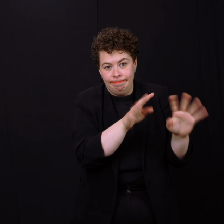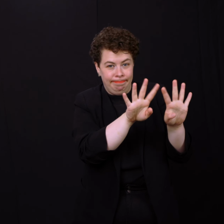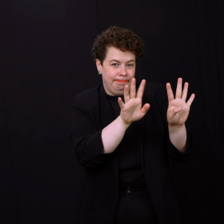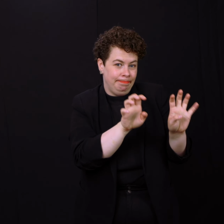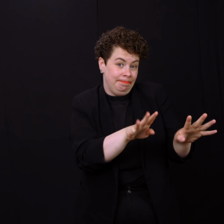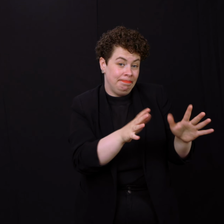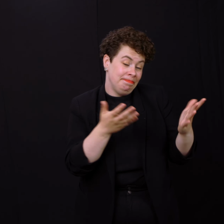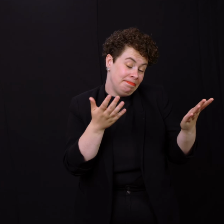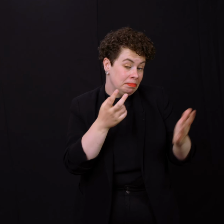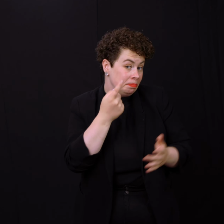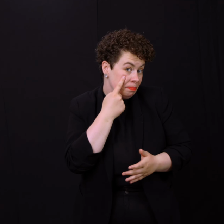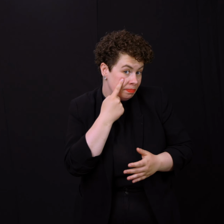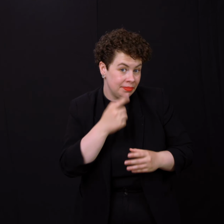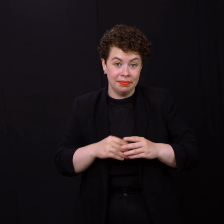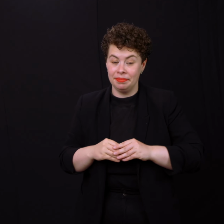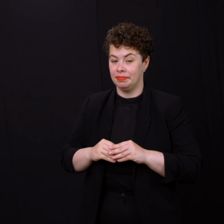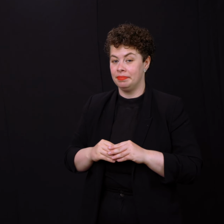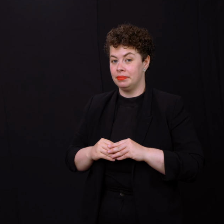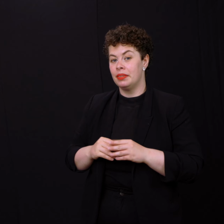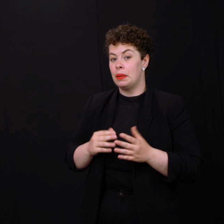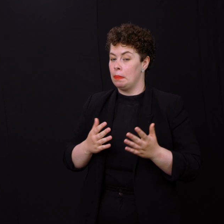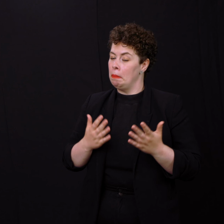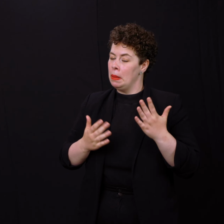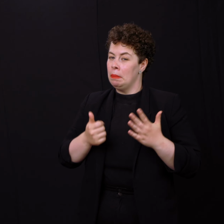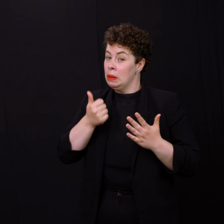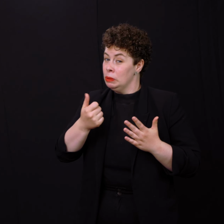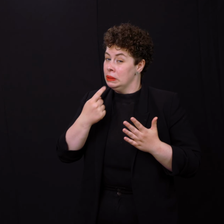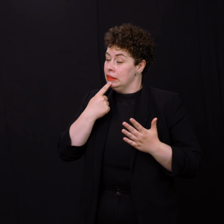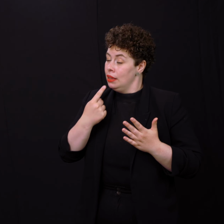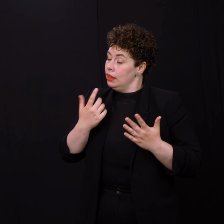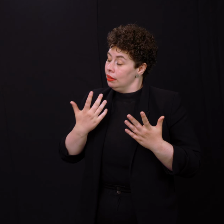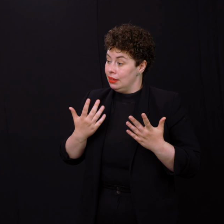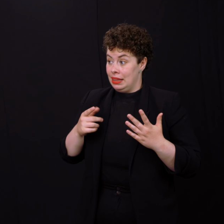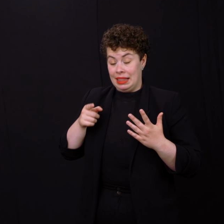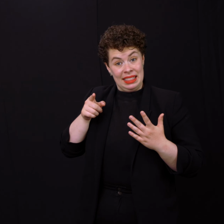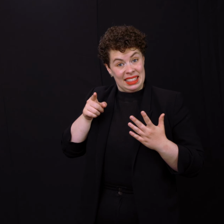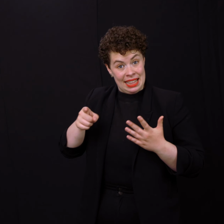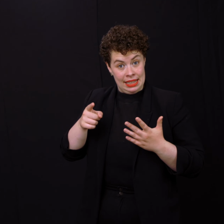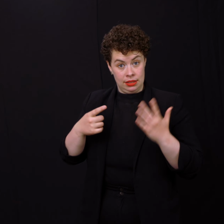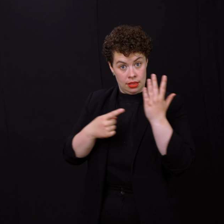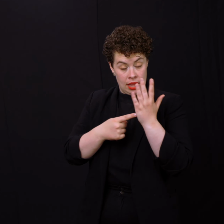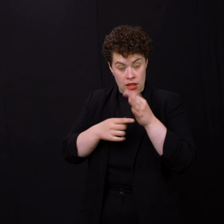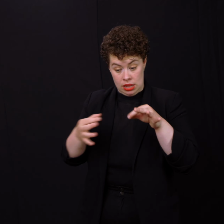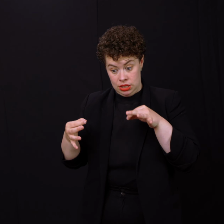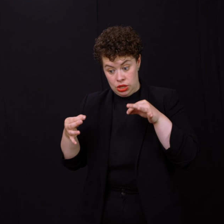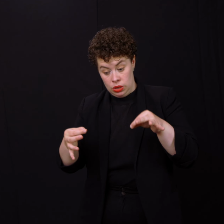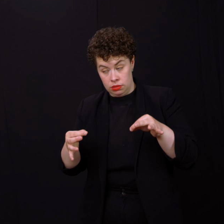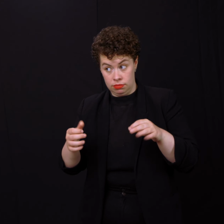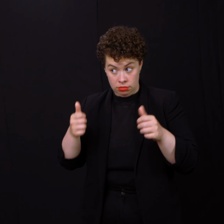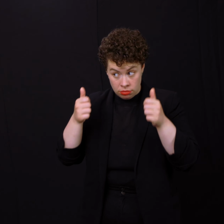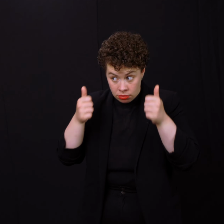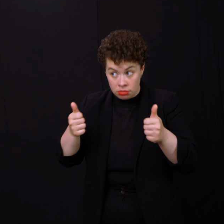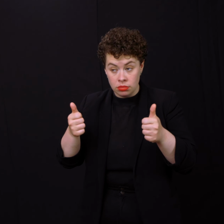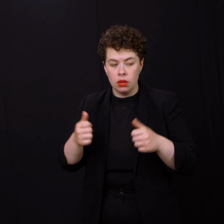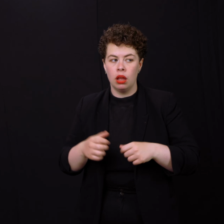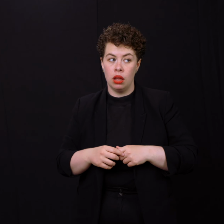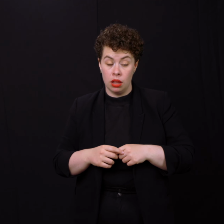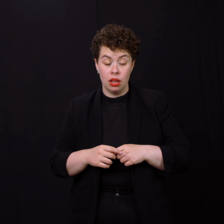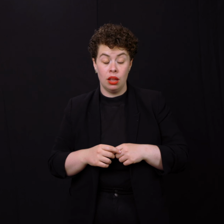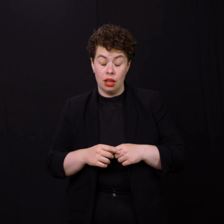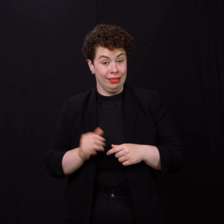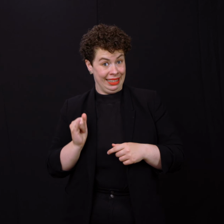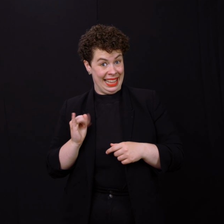then, let's see. Maybe it's a good opportunity to stress once more how promising and innovative this technology is. This is, I mean,